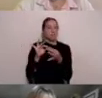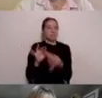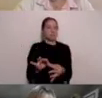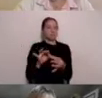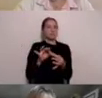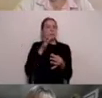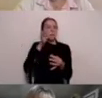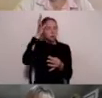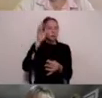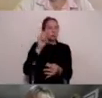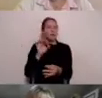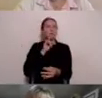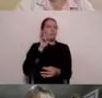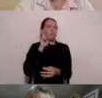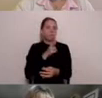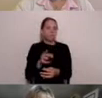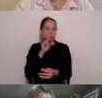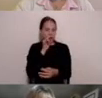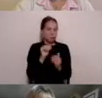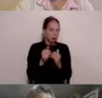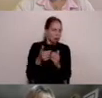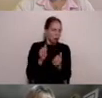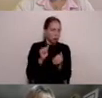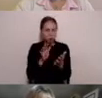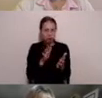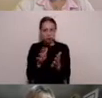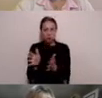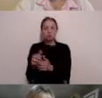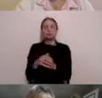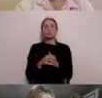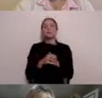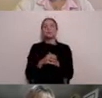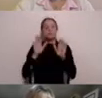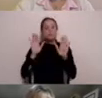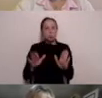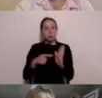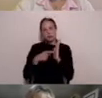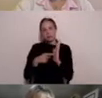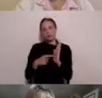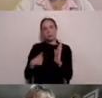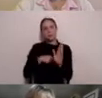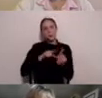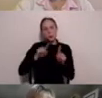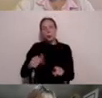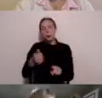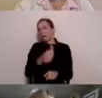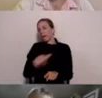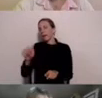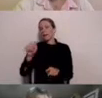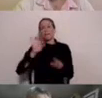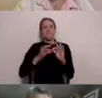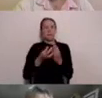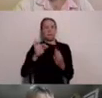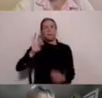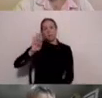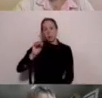kids. So a great way to see more examples of this is to go to any of our family-based organizations' Facebook pages and scroll back and see